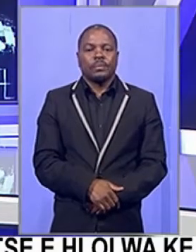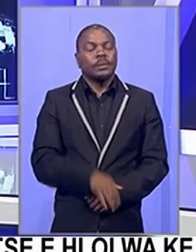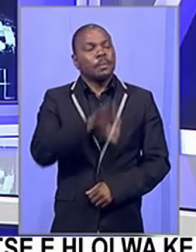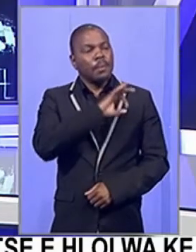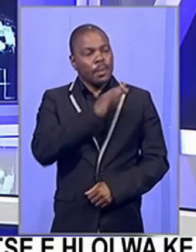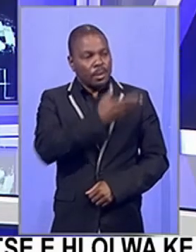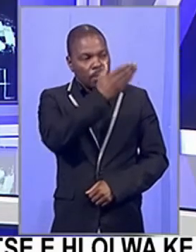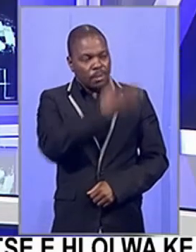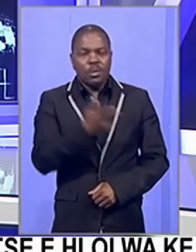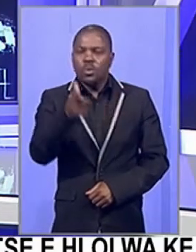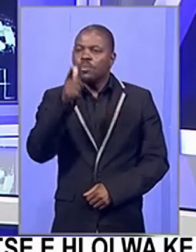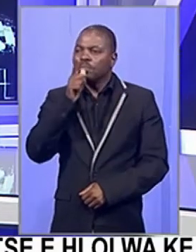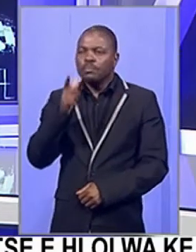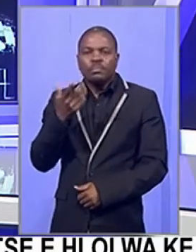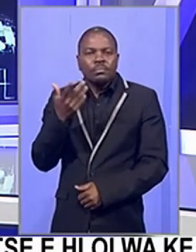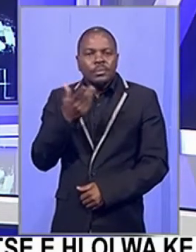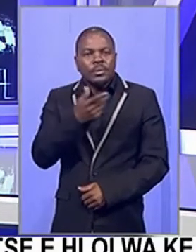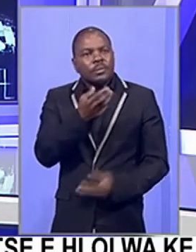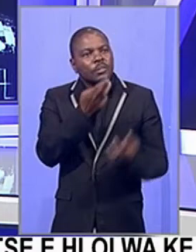Meyara le ikarabela ka go reng ka se?